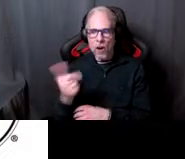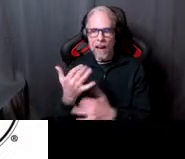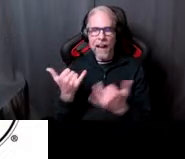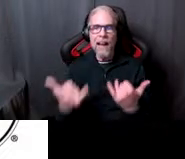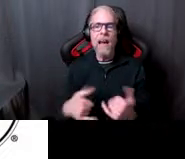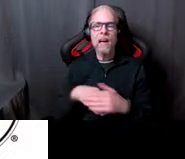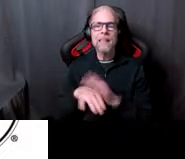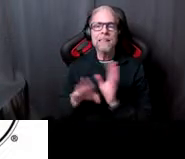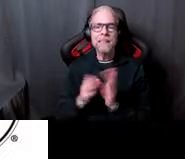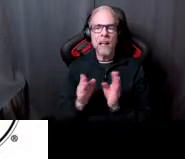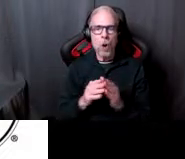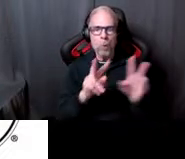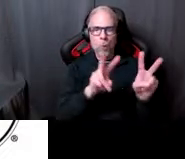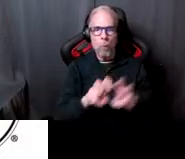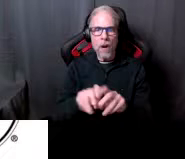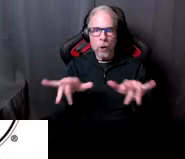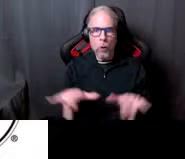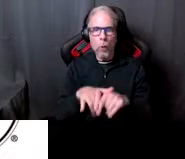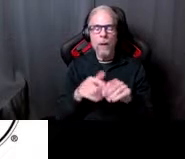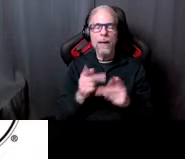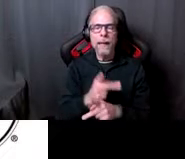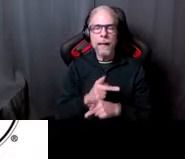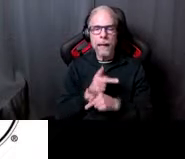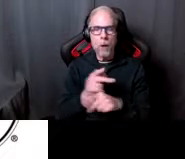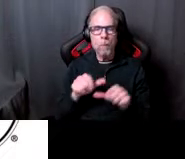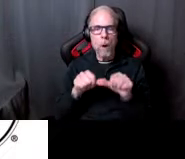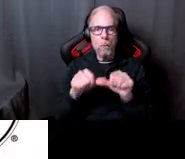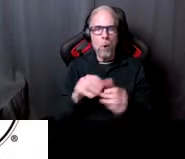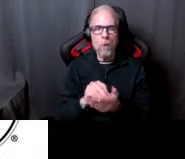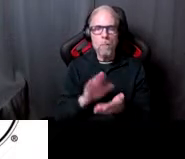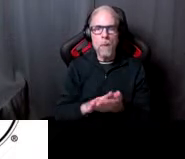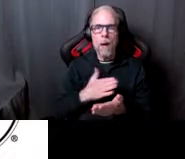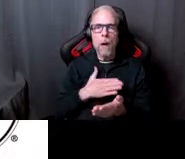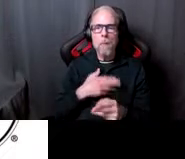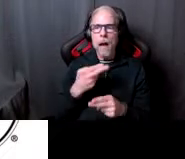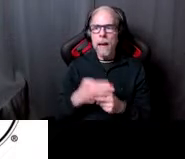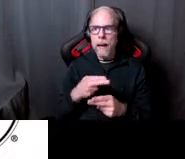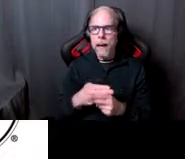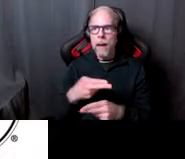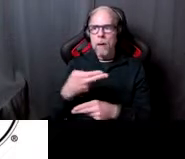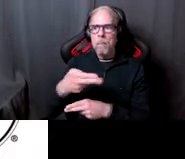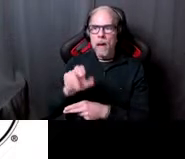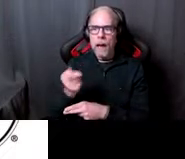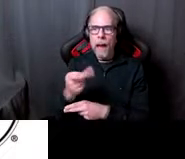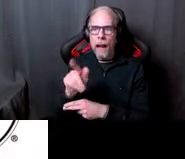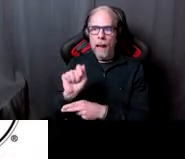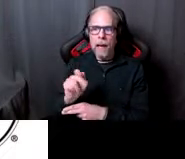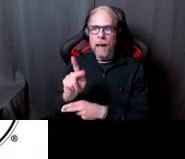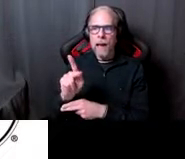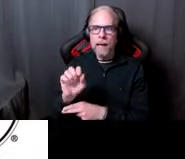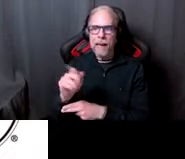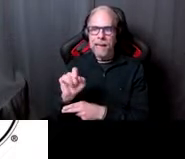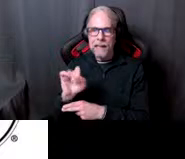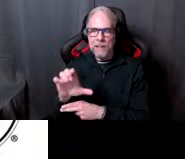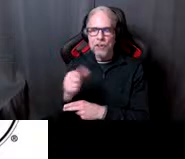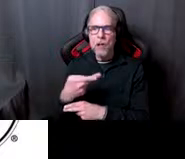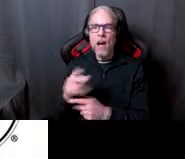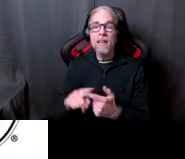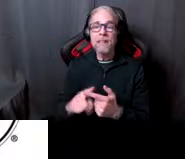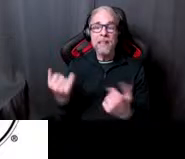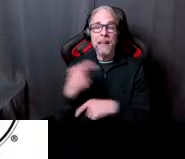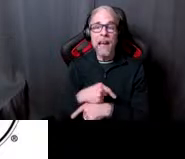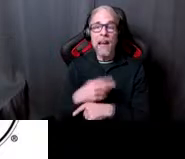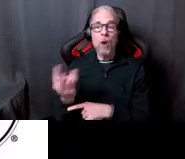being recorded to maintain a permanent record. My name is Helen Akesh, and I am the hearing officer. Today is Wednesday,